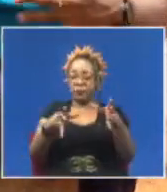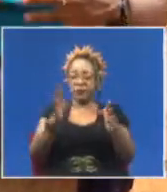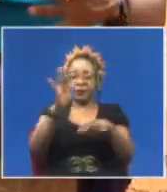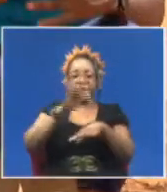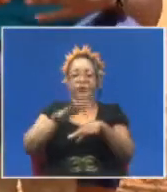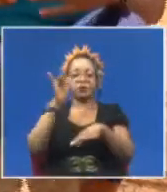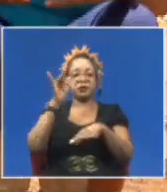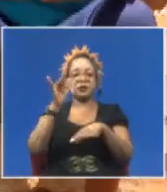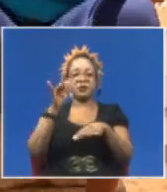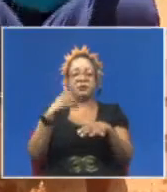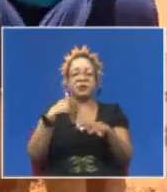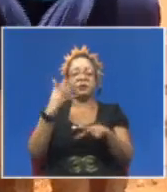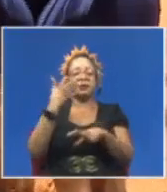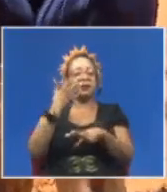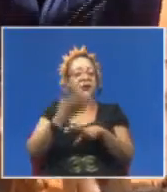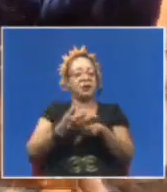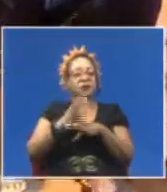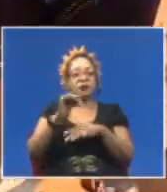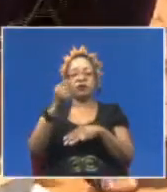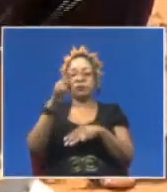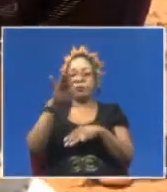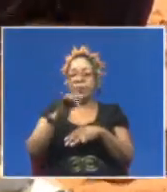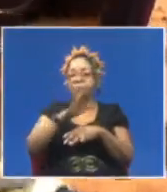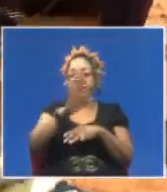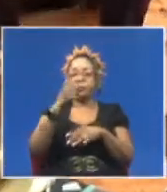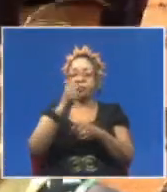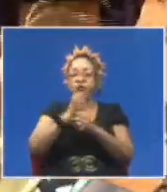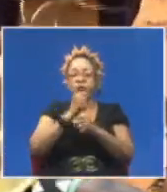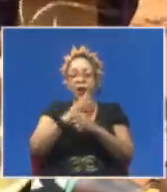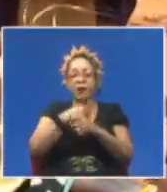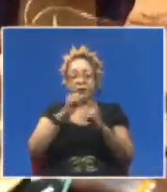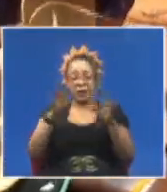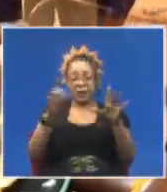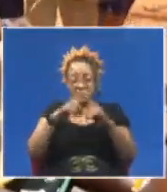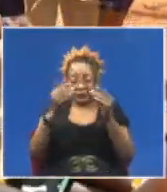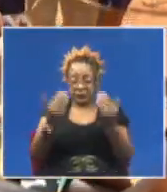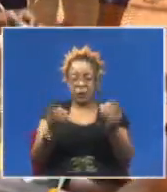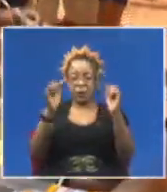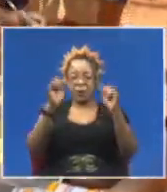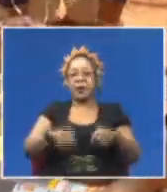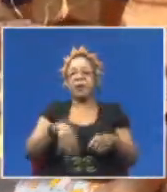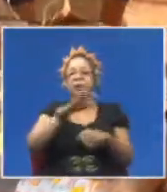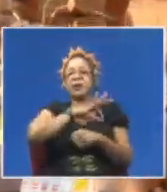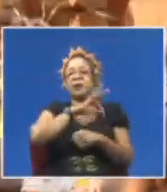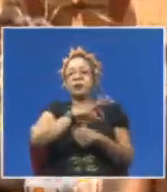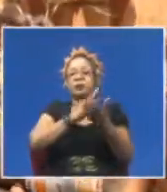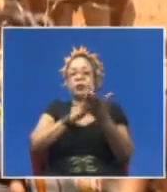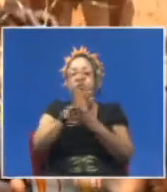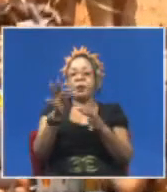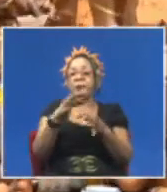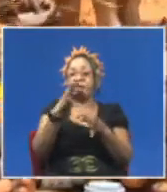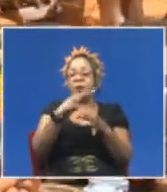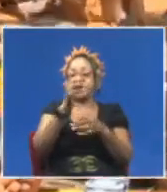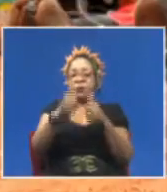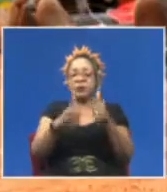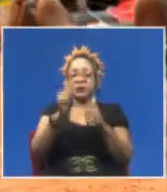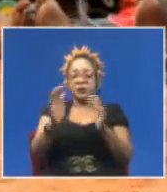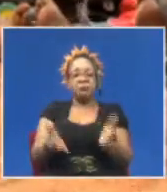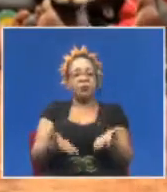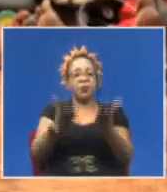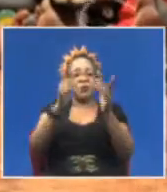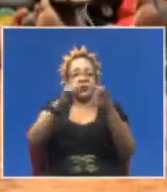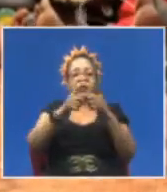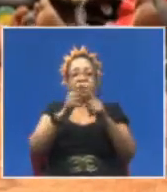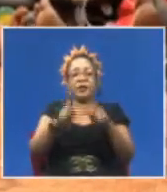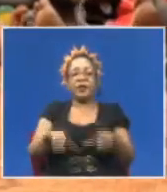Despite the hardship, most of the women who are jobless can now earn an income through beadwork, which has improved their standards of living. What about